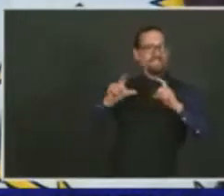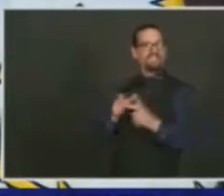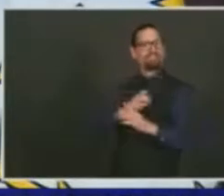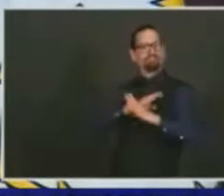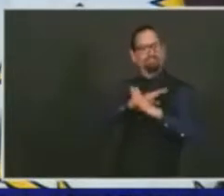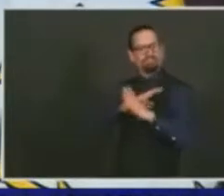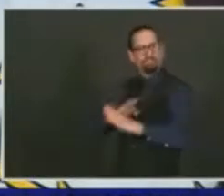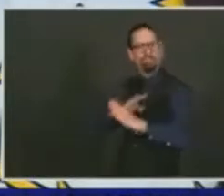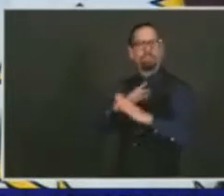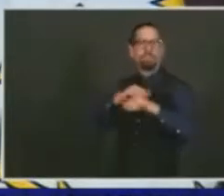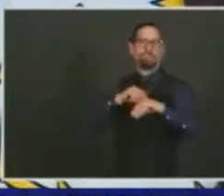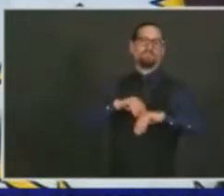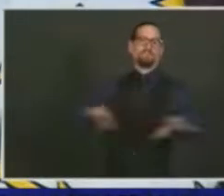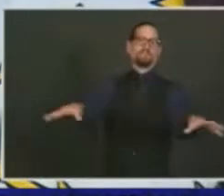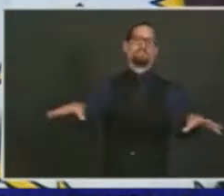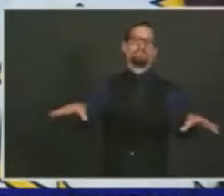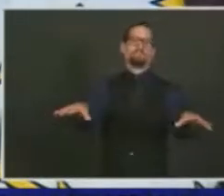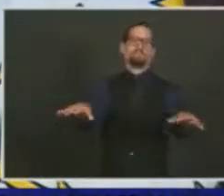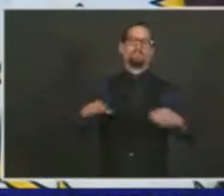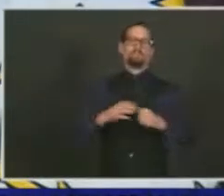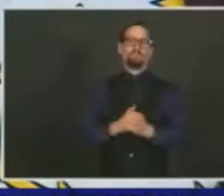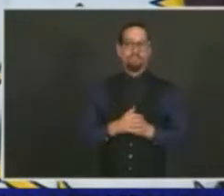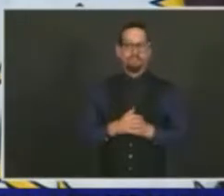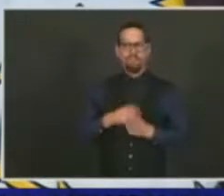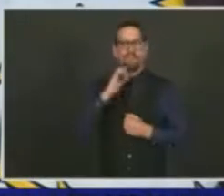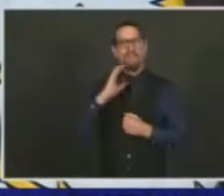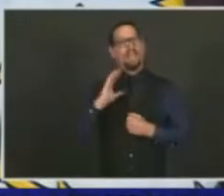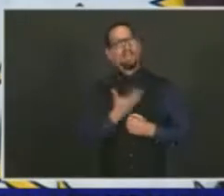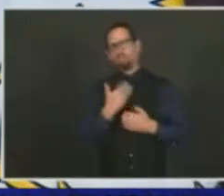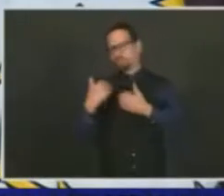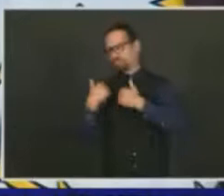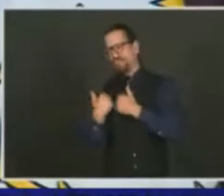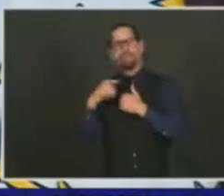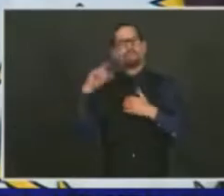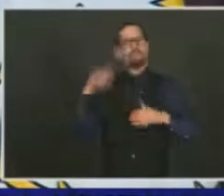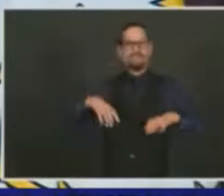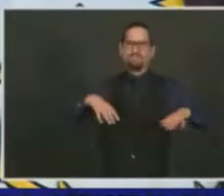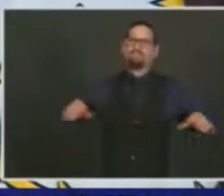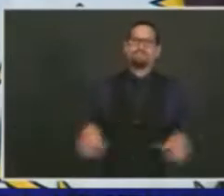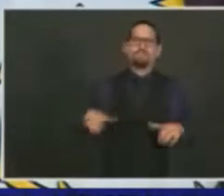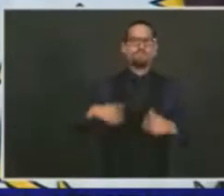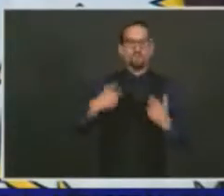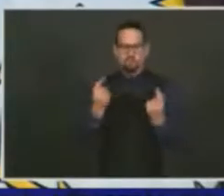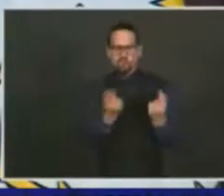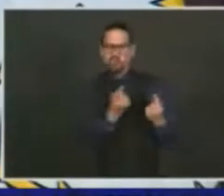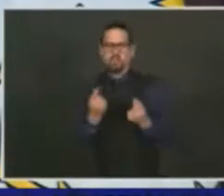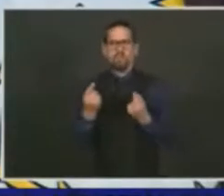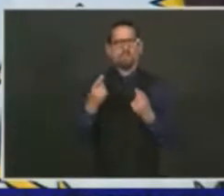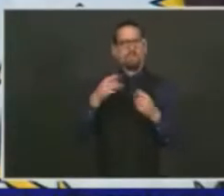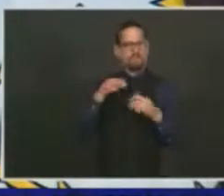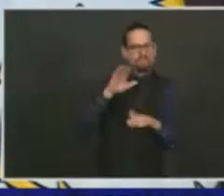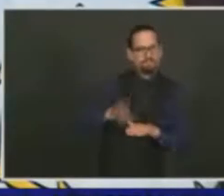a fact that our actions in the coming days will matter.